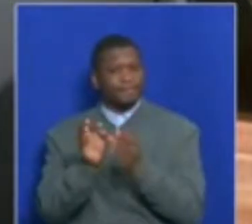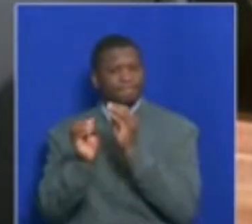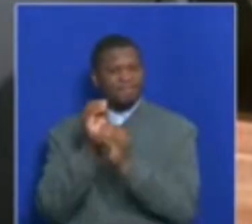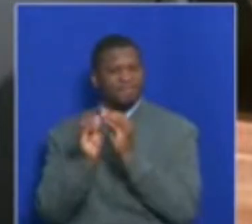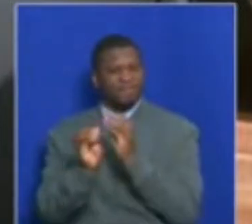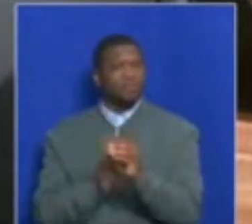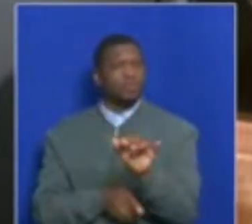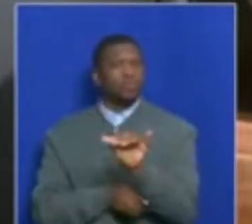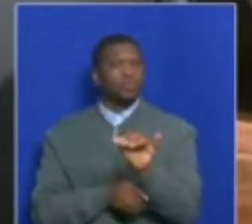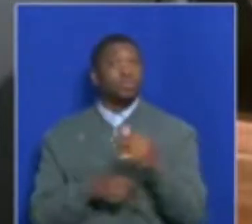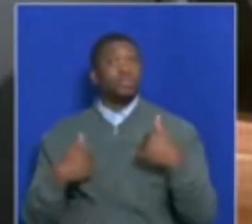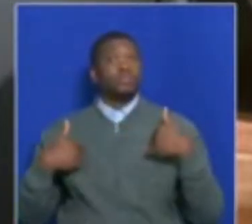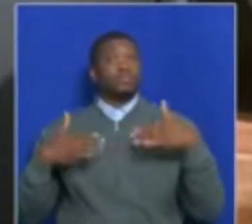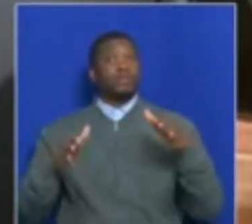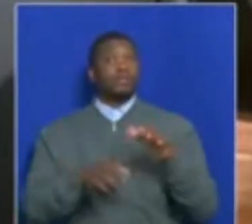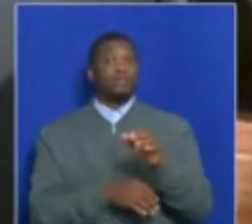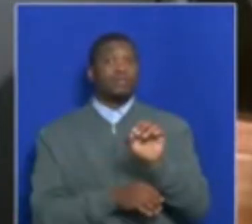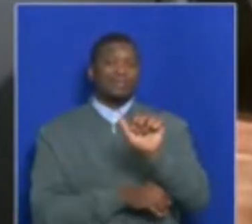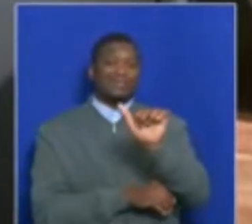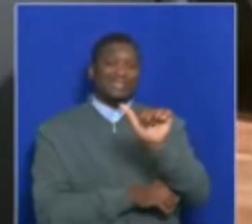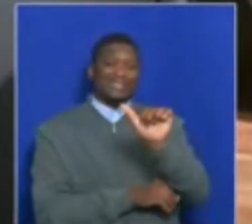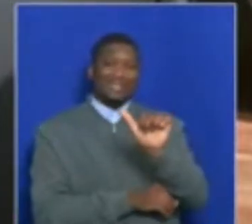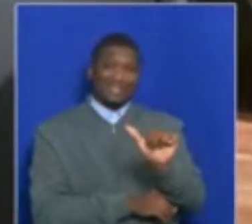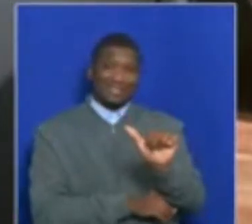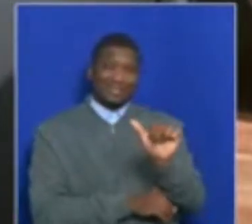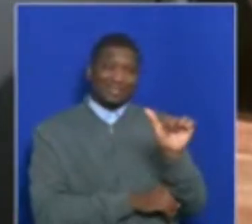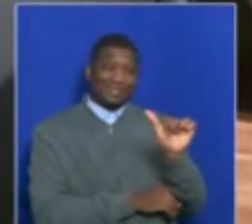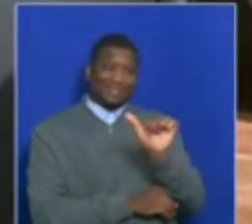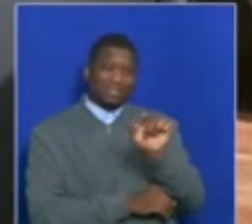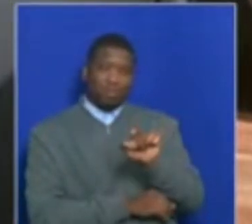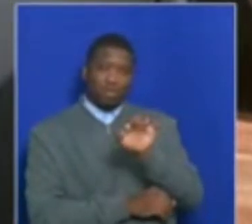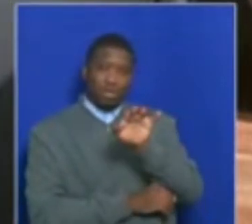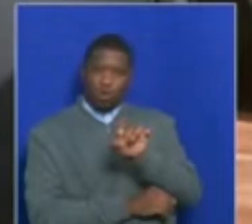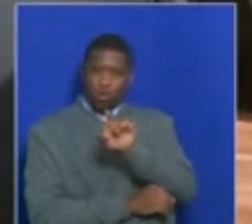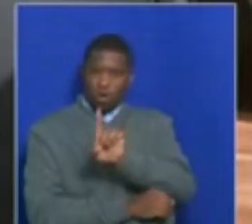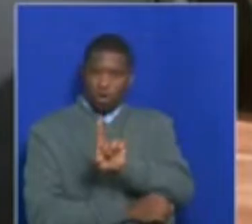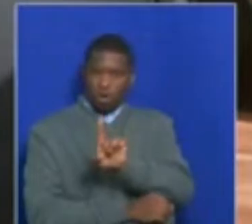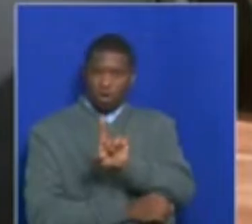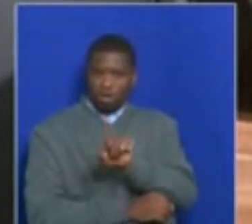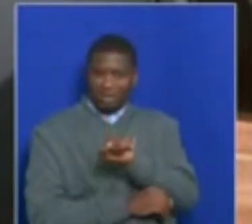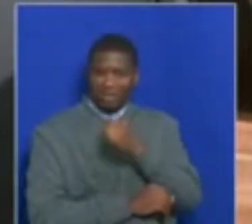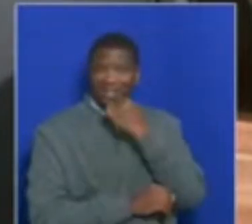66.3.1? The figure there currently says